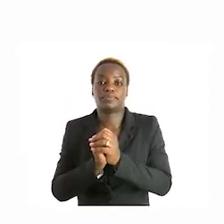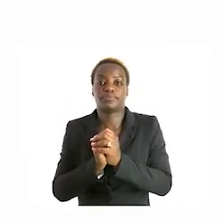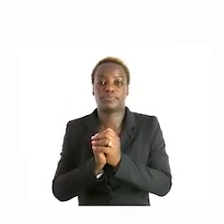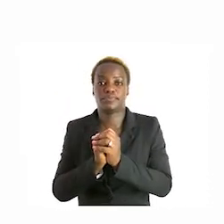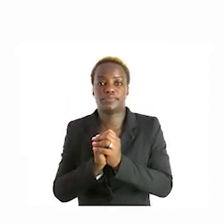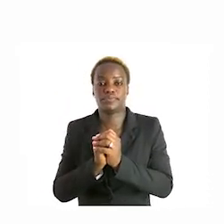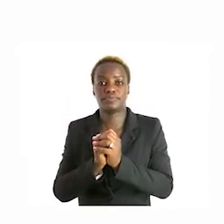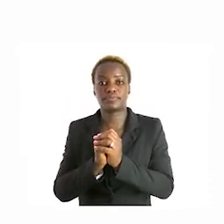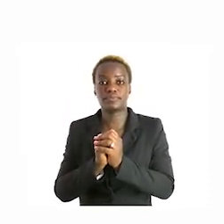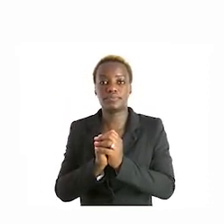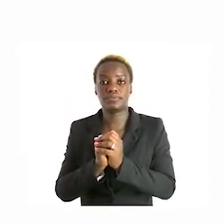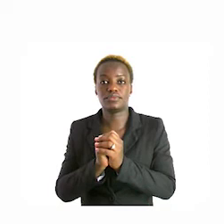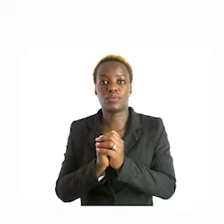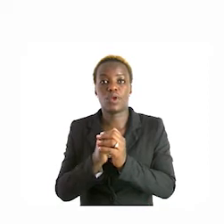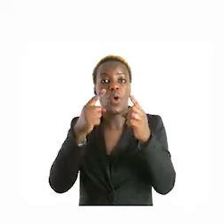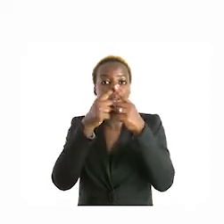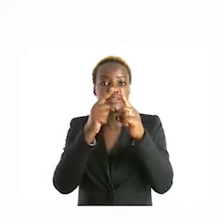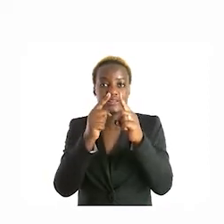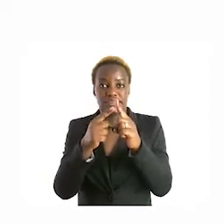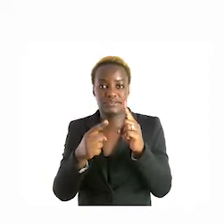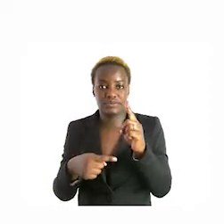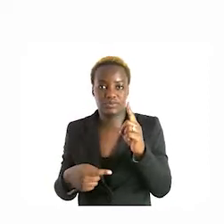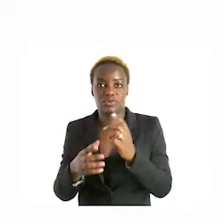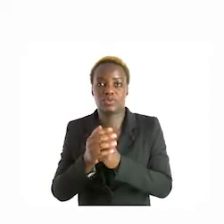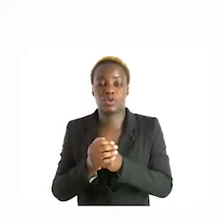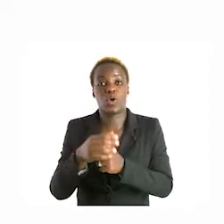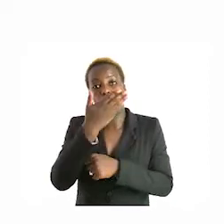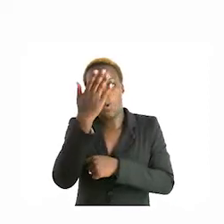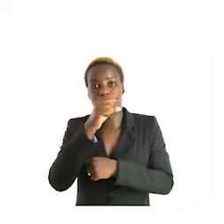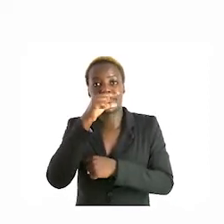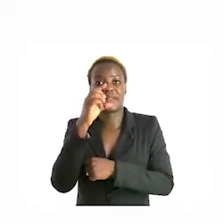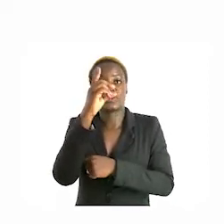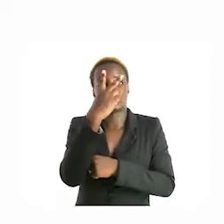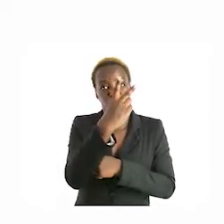squares as well. All of these ones are called the 2D shapes.